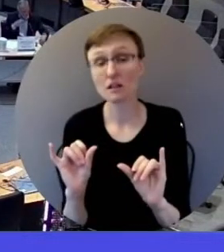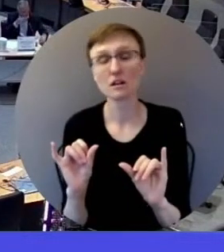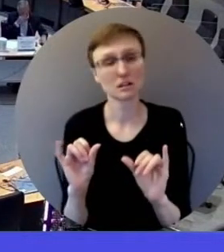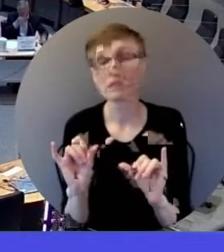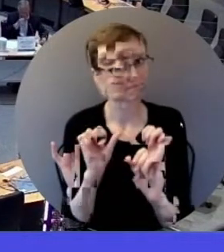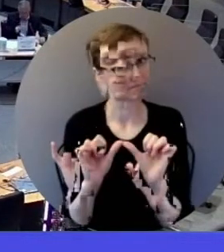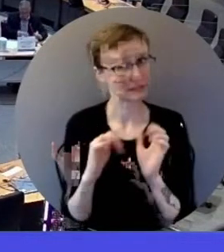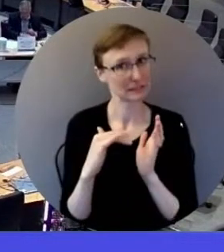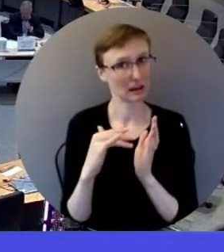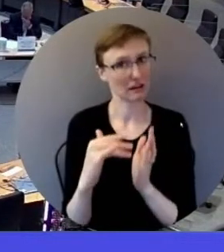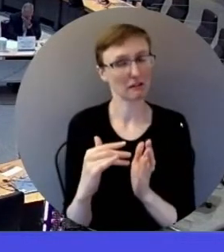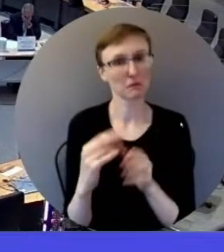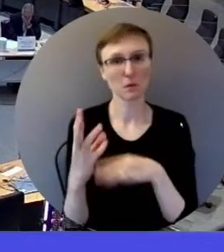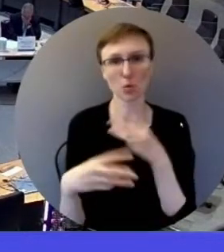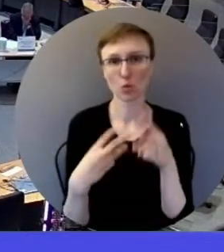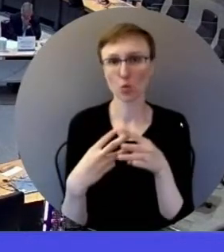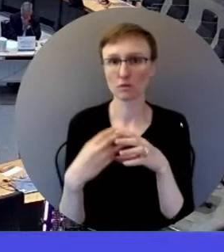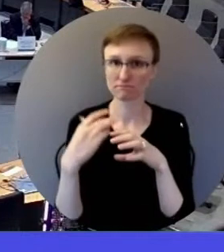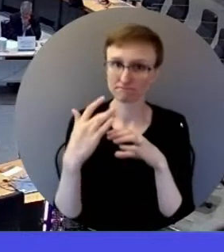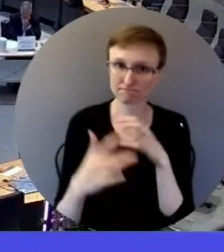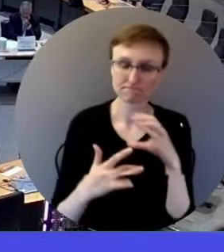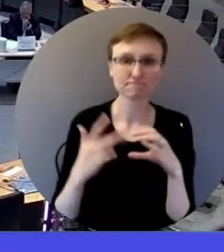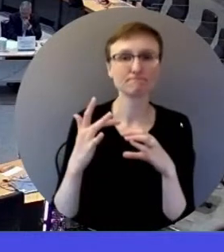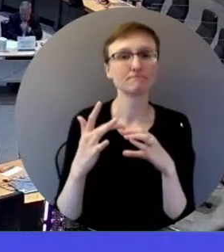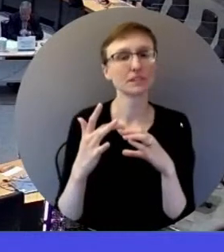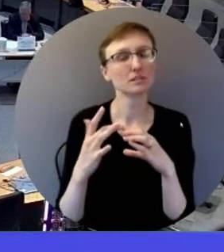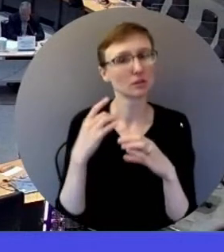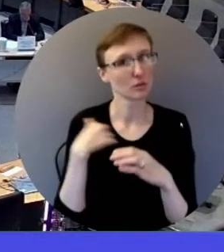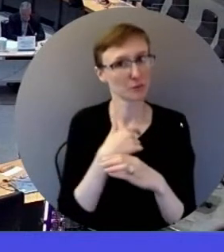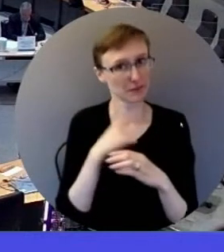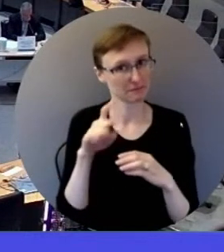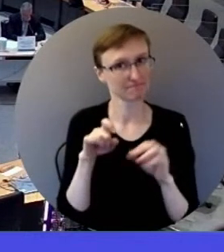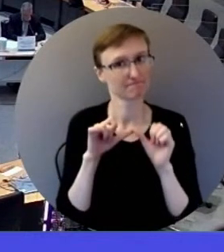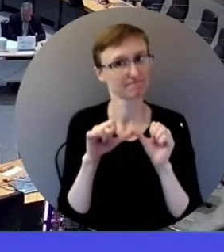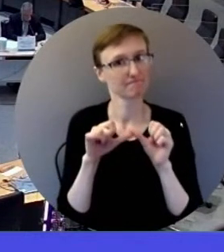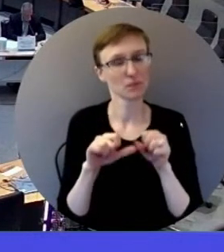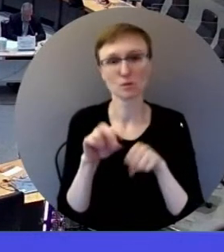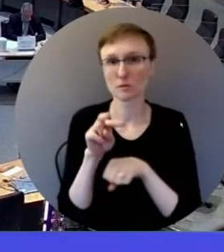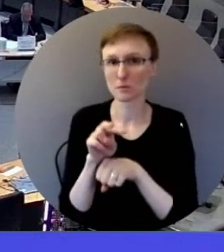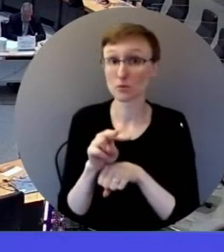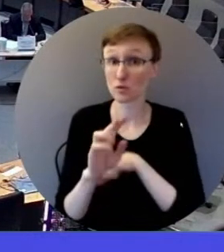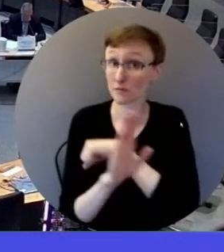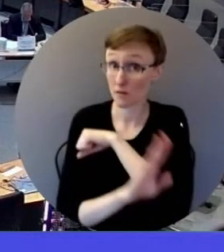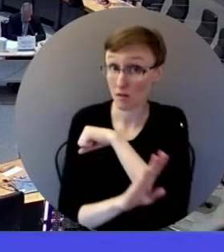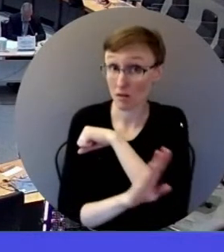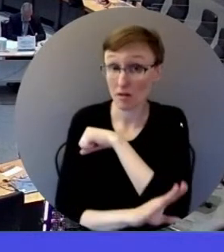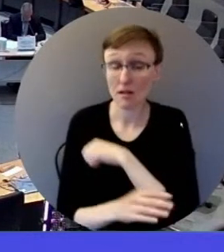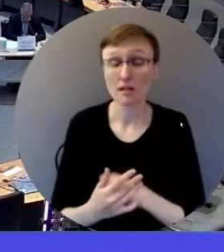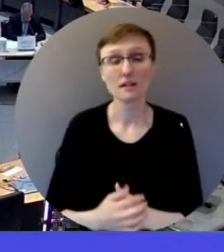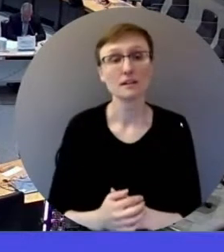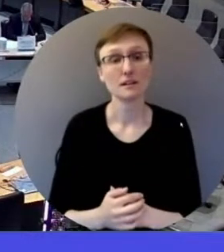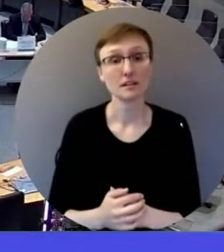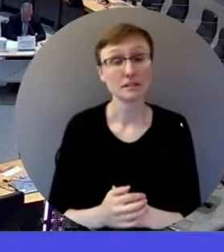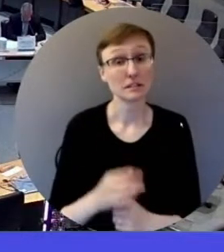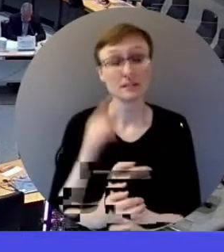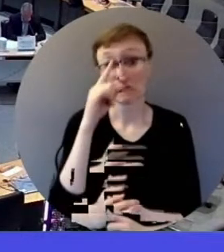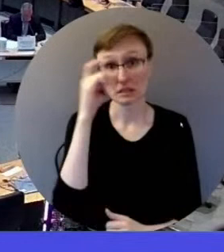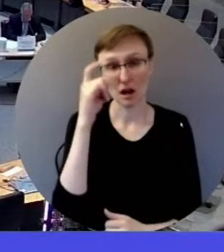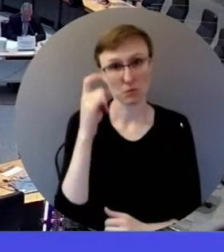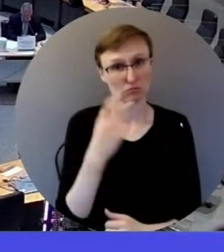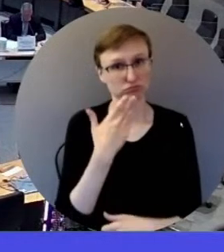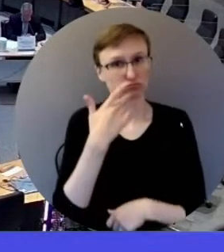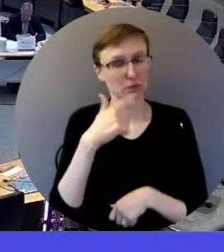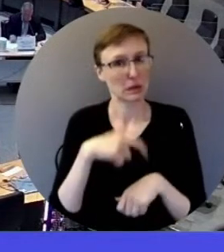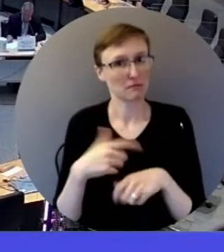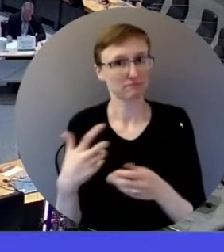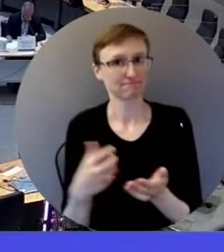world. We need time to monitor that into the fall. The summer is an excellent time to be outdoors, but